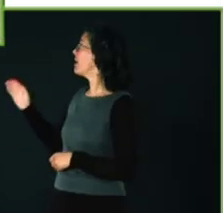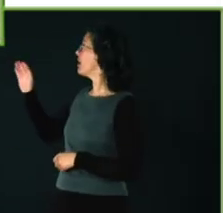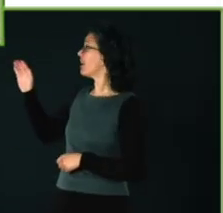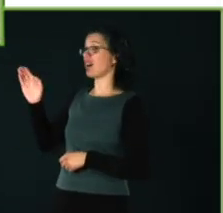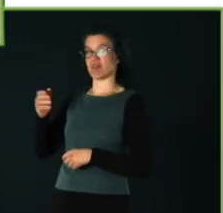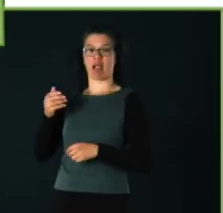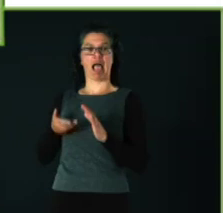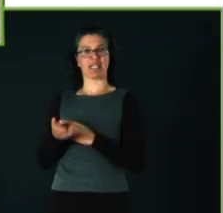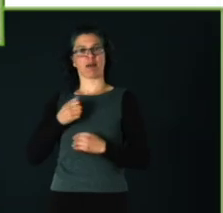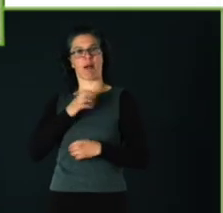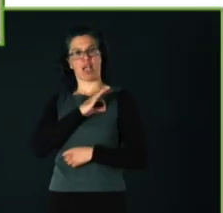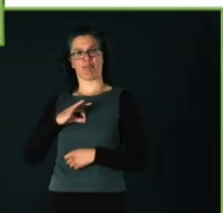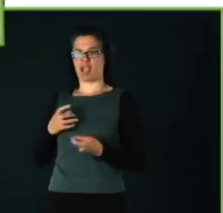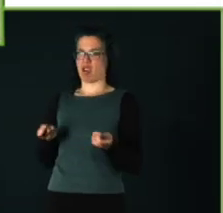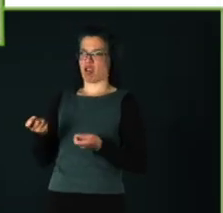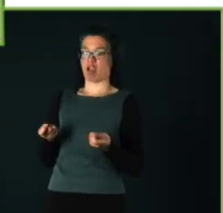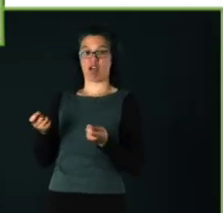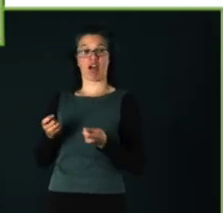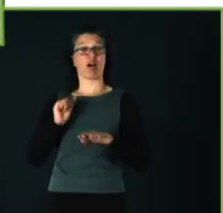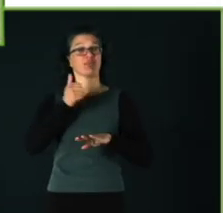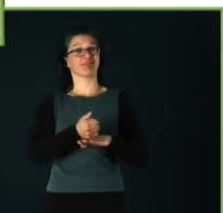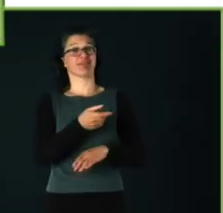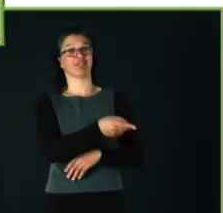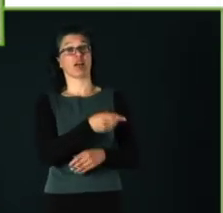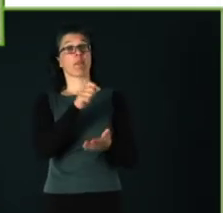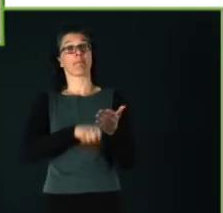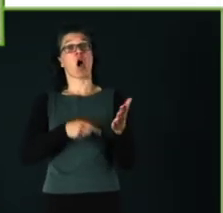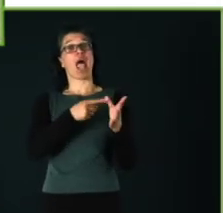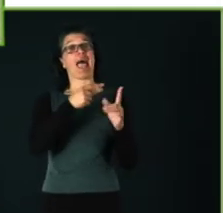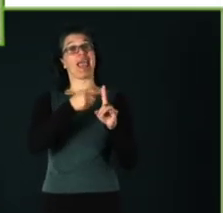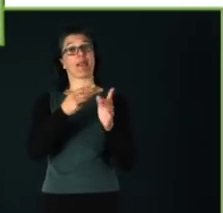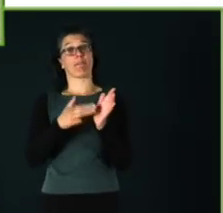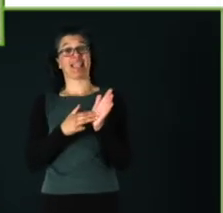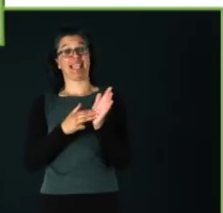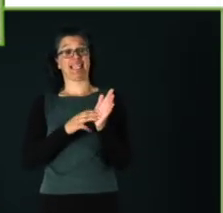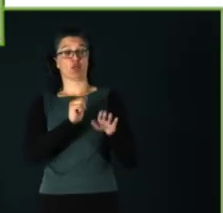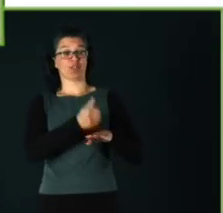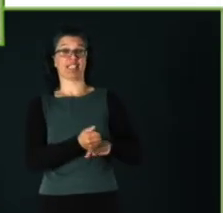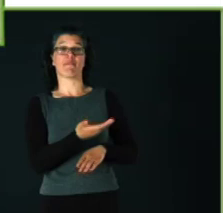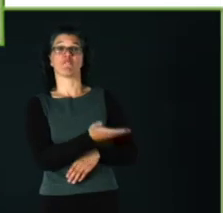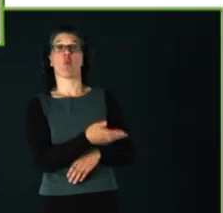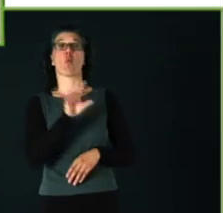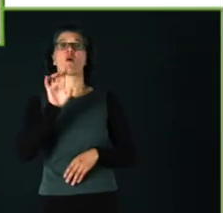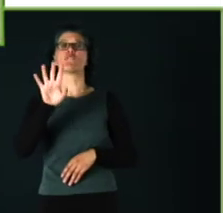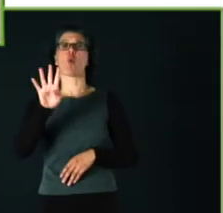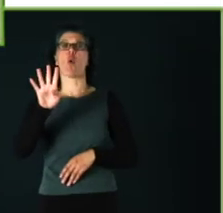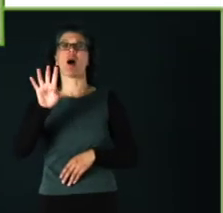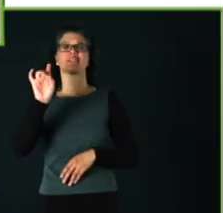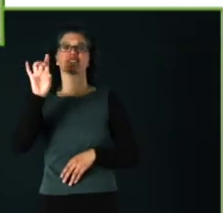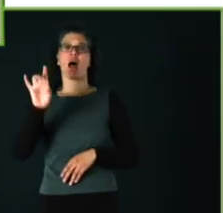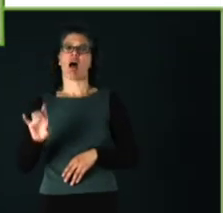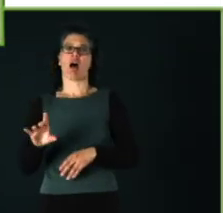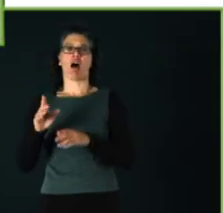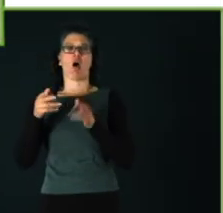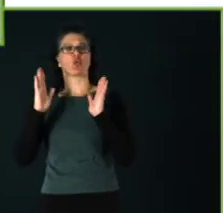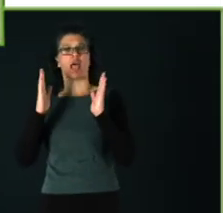did in my time. And at the end of it, we bought the AMP there for the new four-star hotel, which a lot have spoken about tonight, and I congratulate those